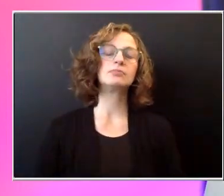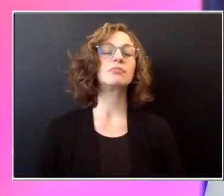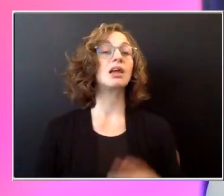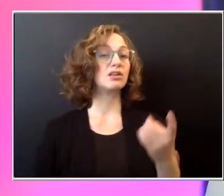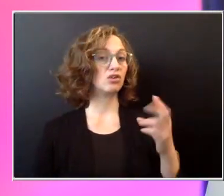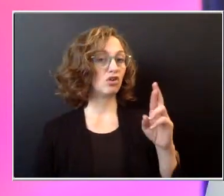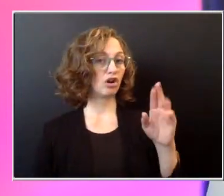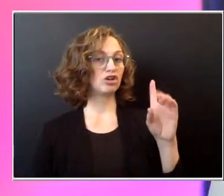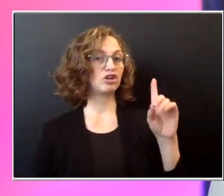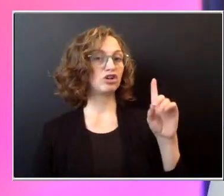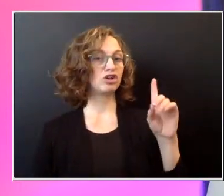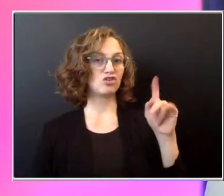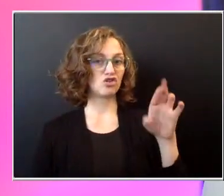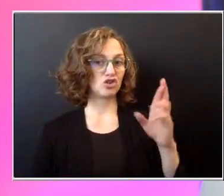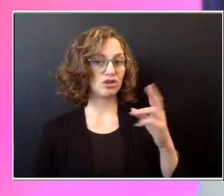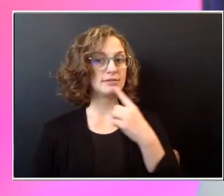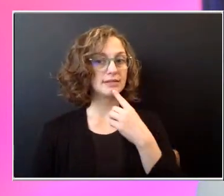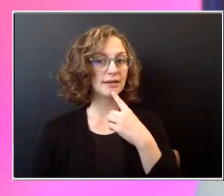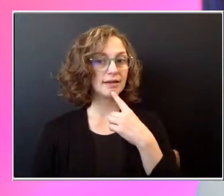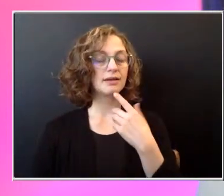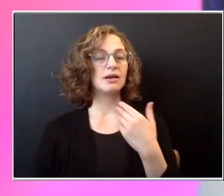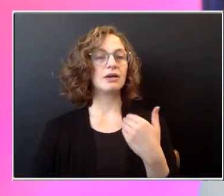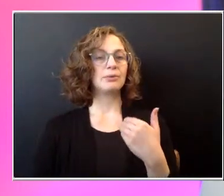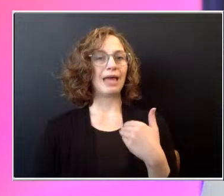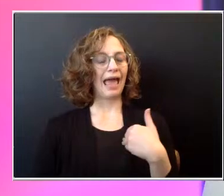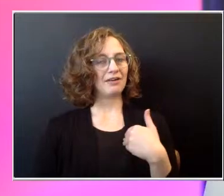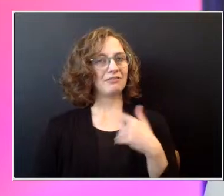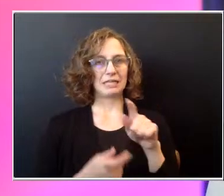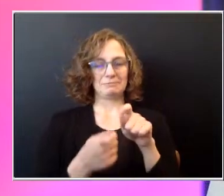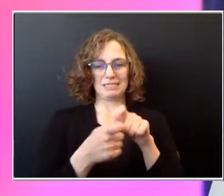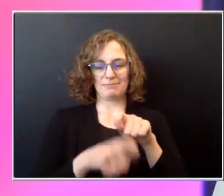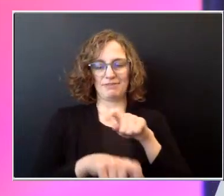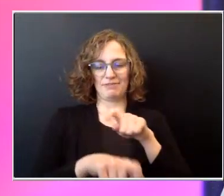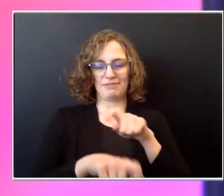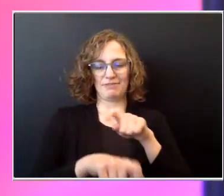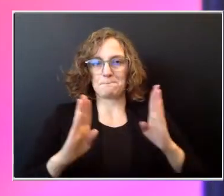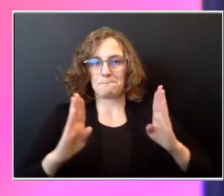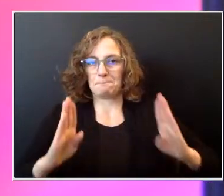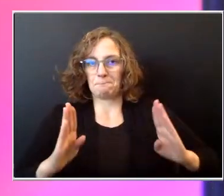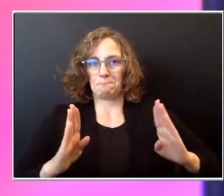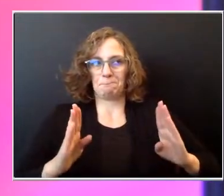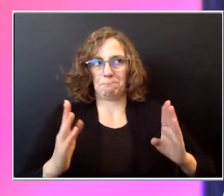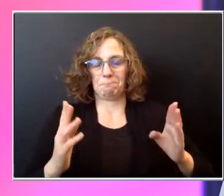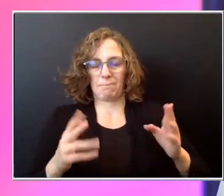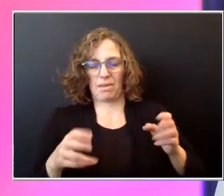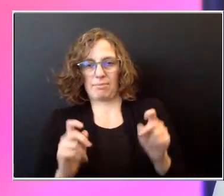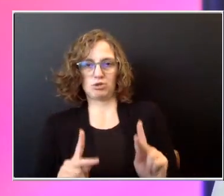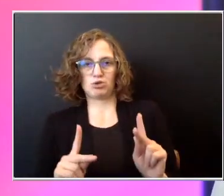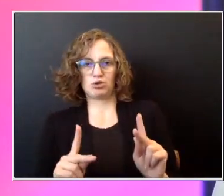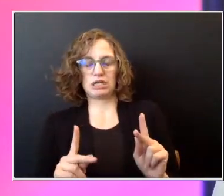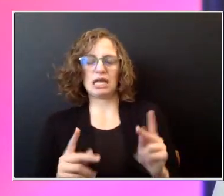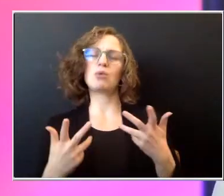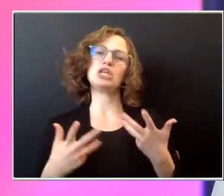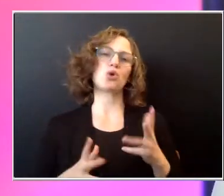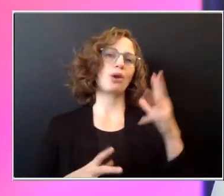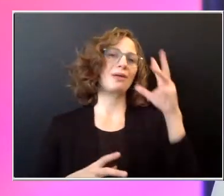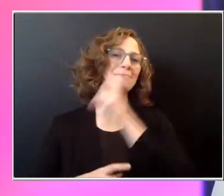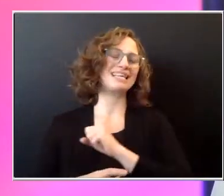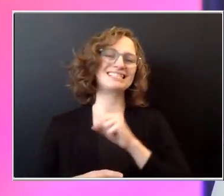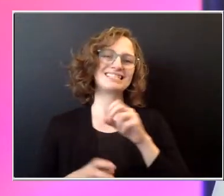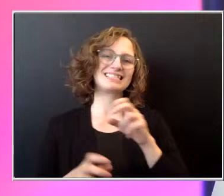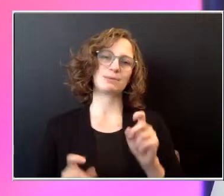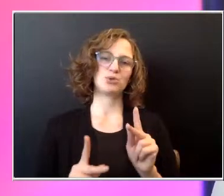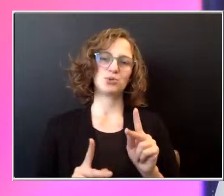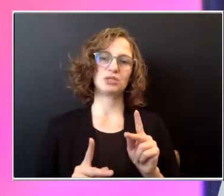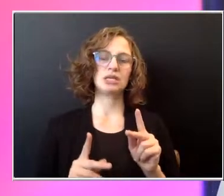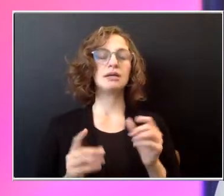of have a window of opportunity, and we want to make sure we're not missing things. So I think it's really important for patients to